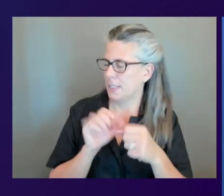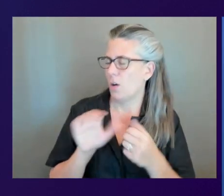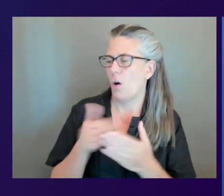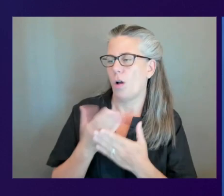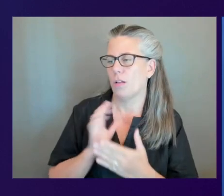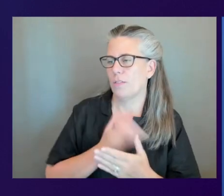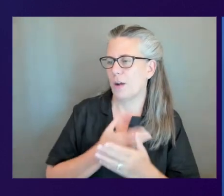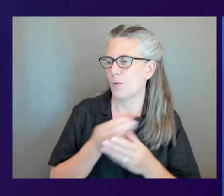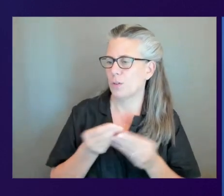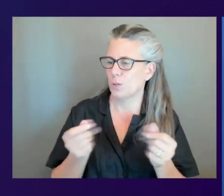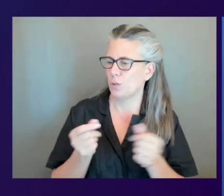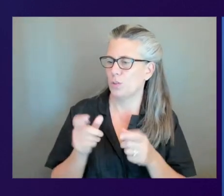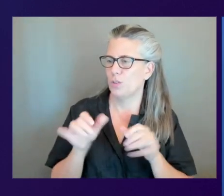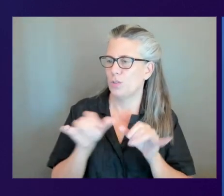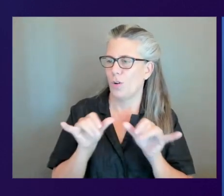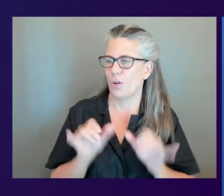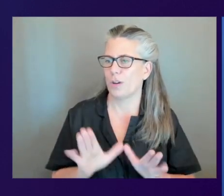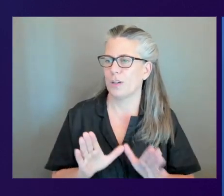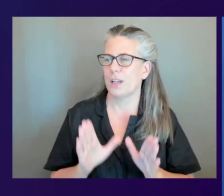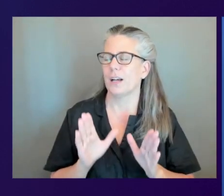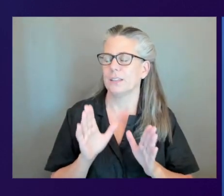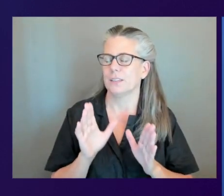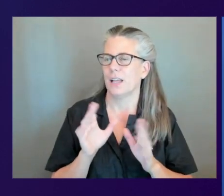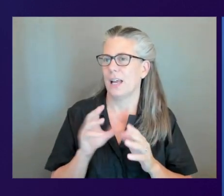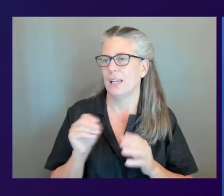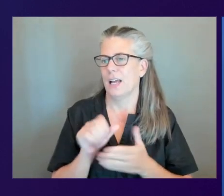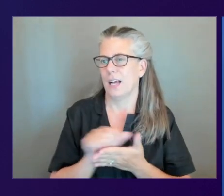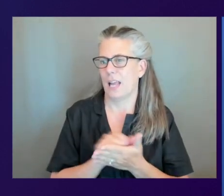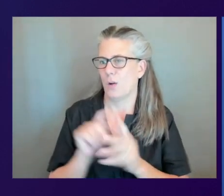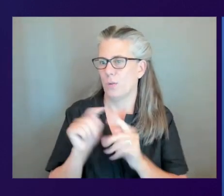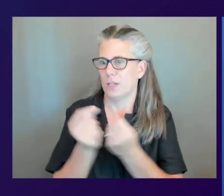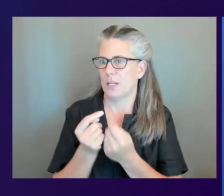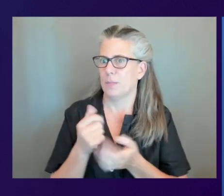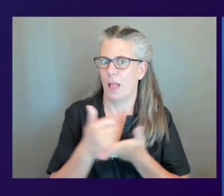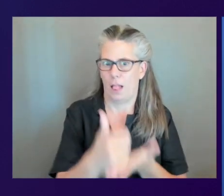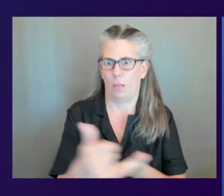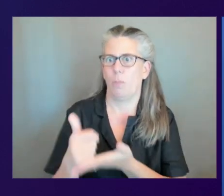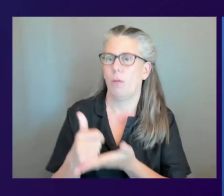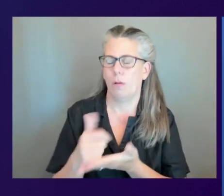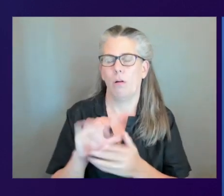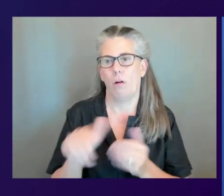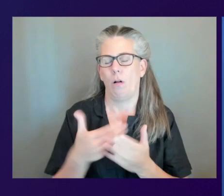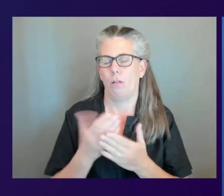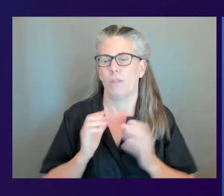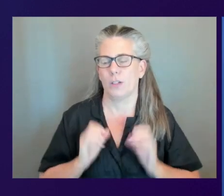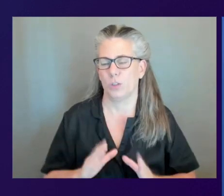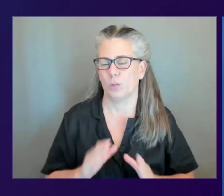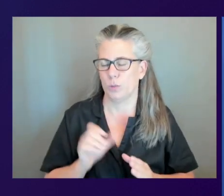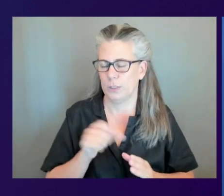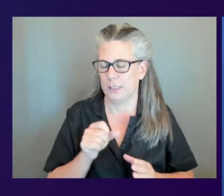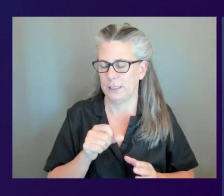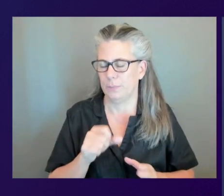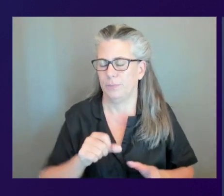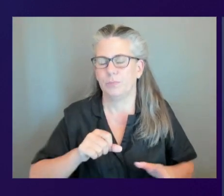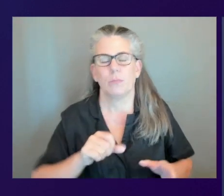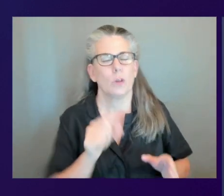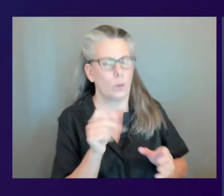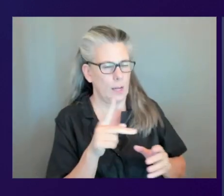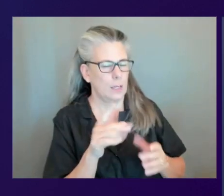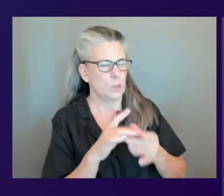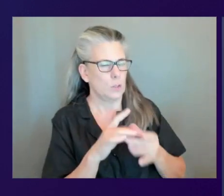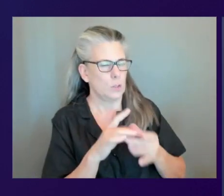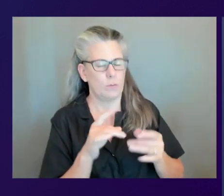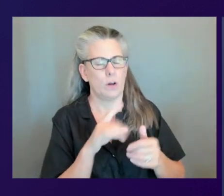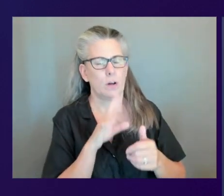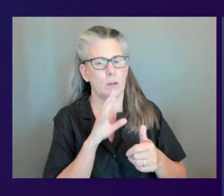and account teams that help our customers. Nice. So we've talked about Workspaces, Workspaces Web